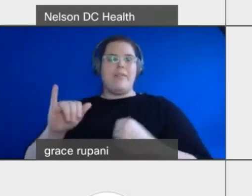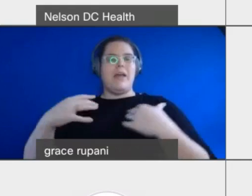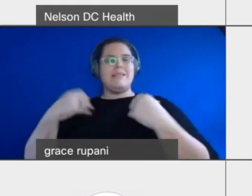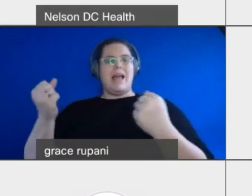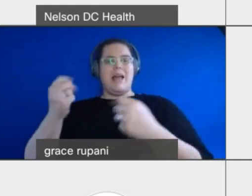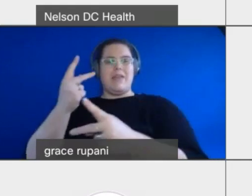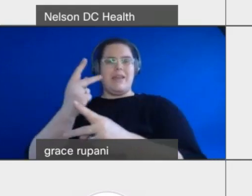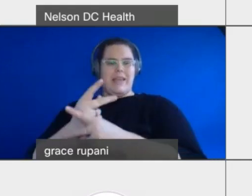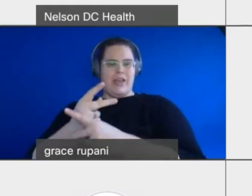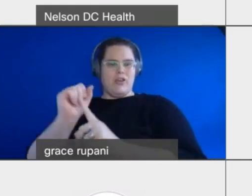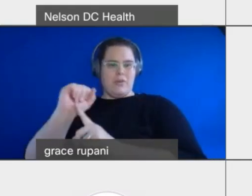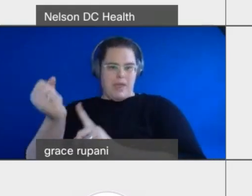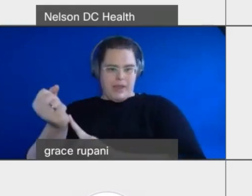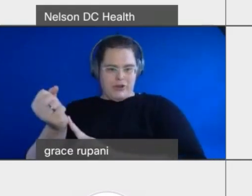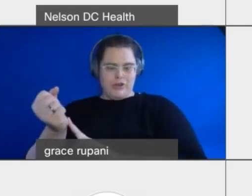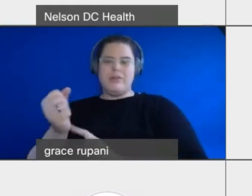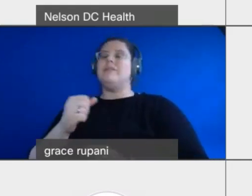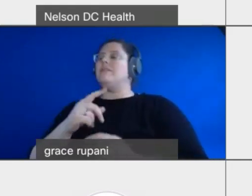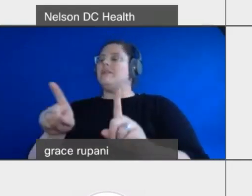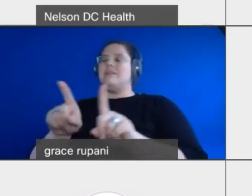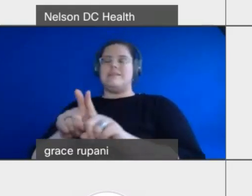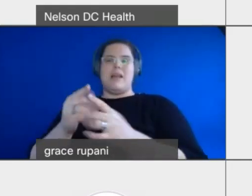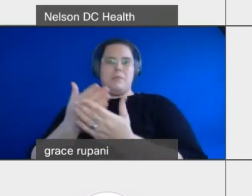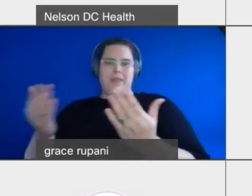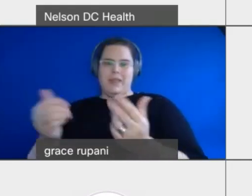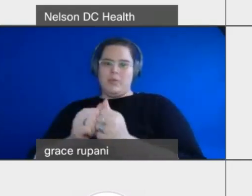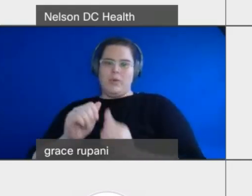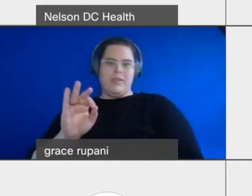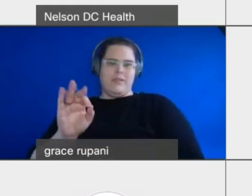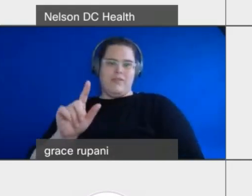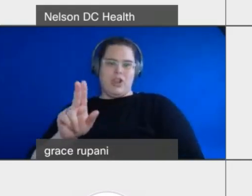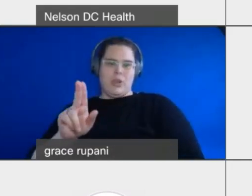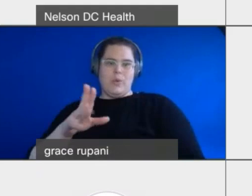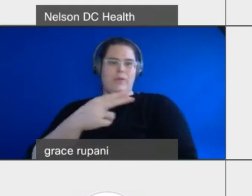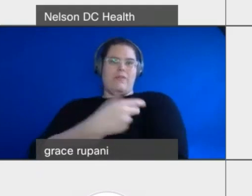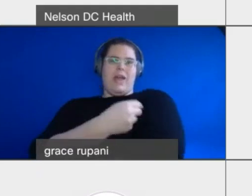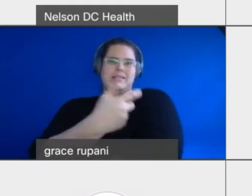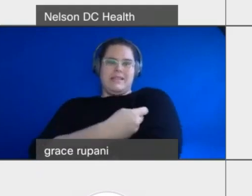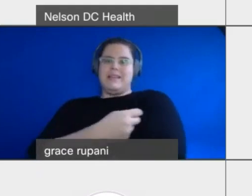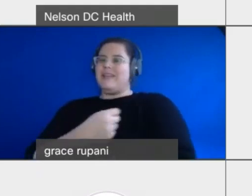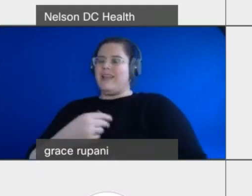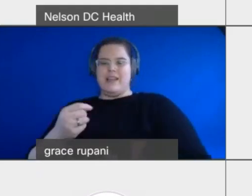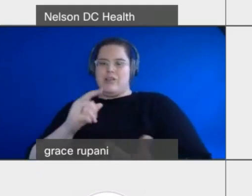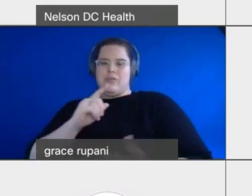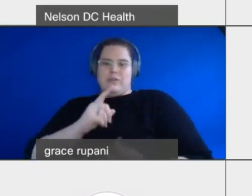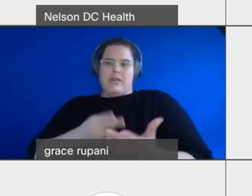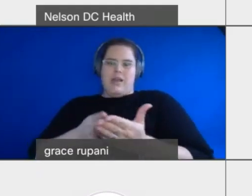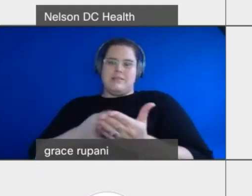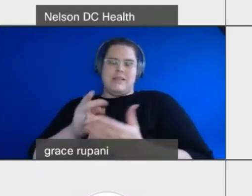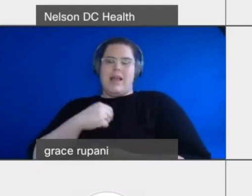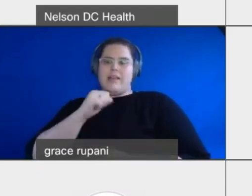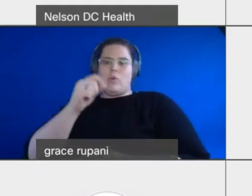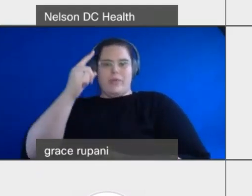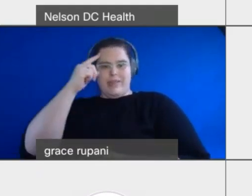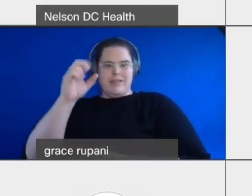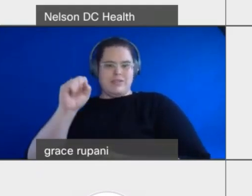flu vaccine. And I'm pretty certain that service coordinators are not involved in decisions as to whether a person gets a flu